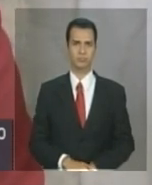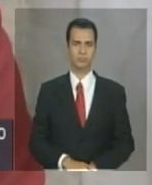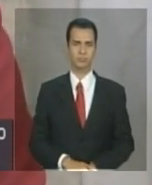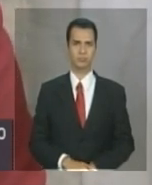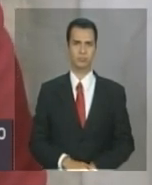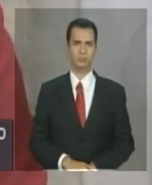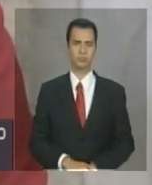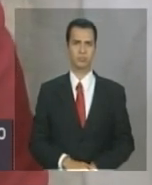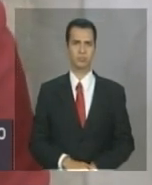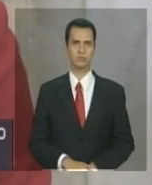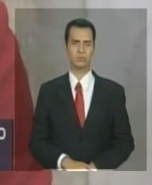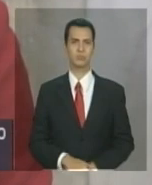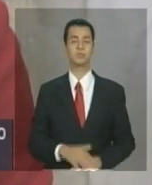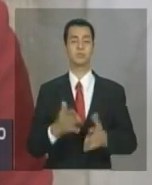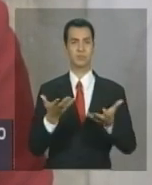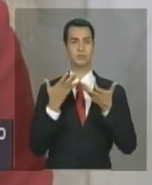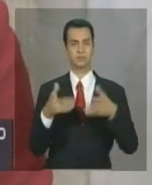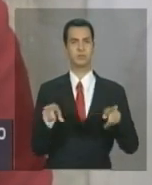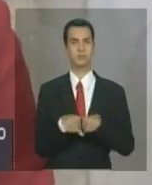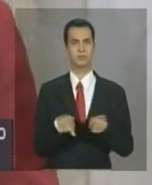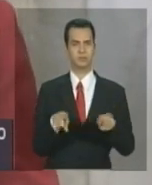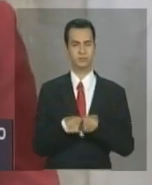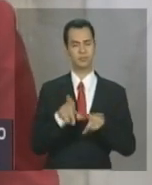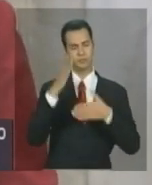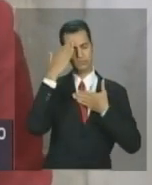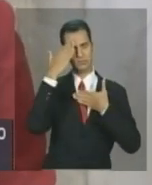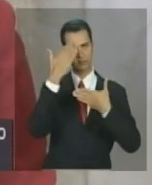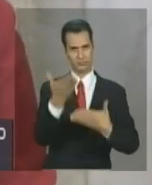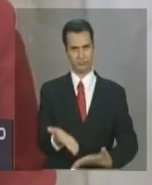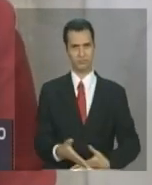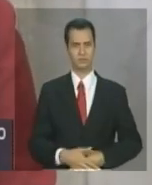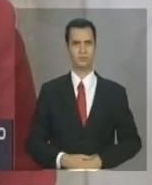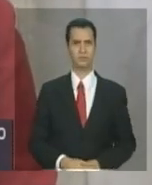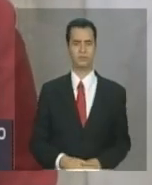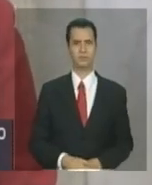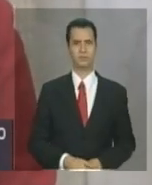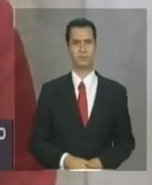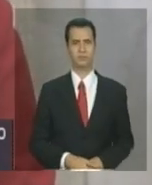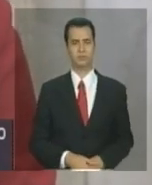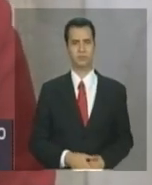Queria também agradecer aqui de público